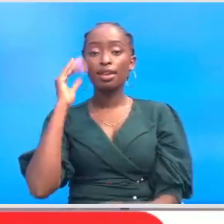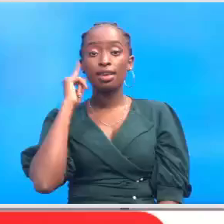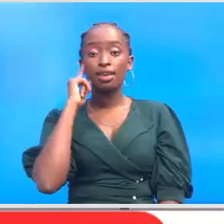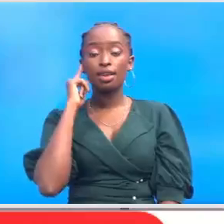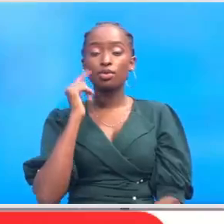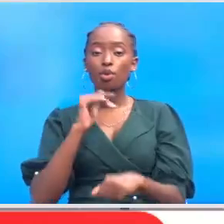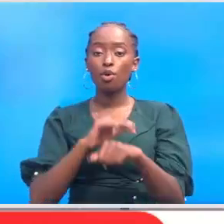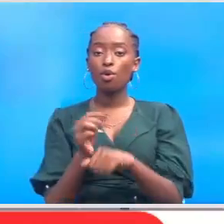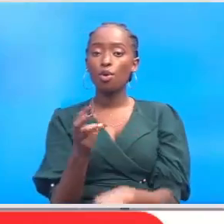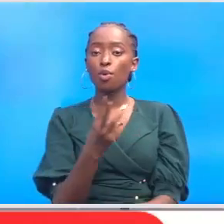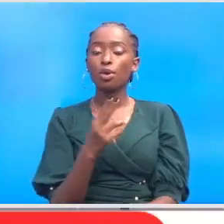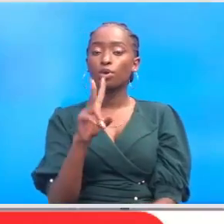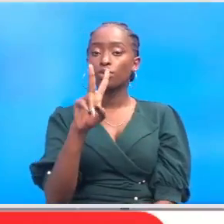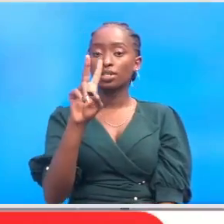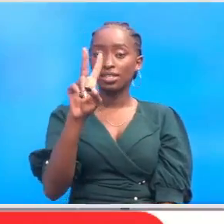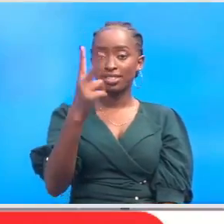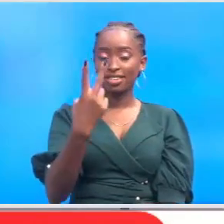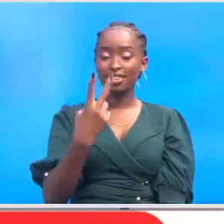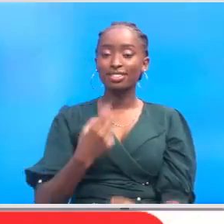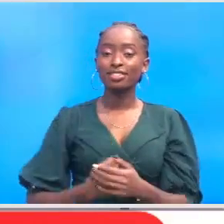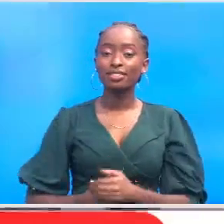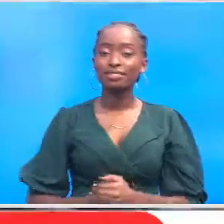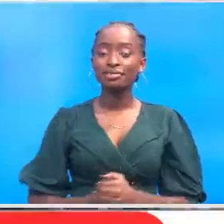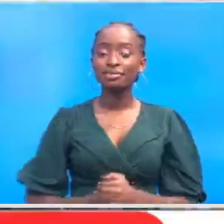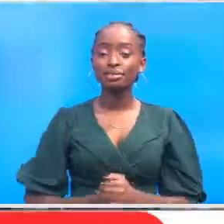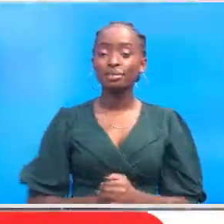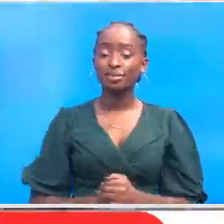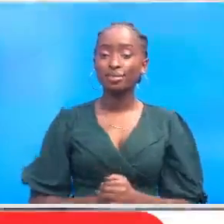the 22nd. Chichi Josephine tells us more.